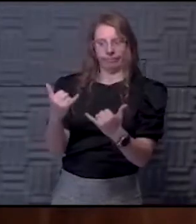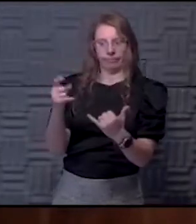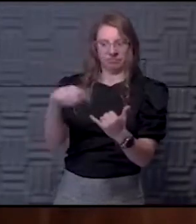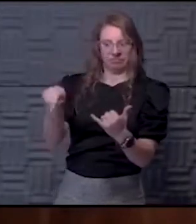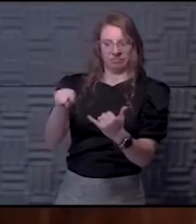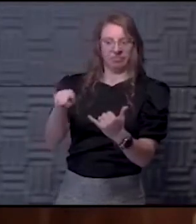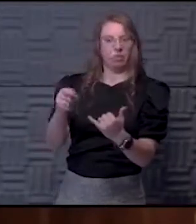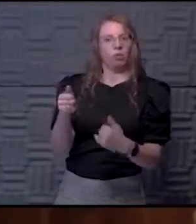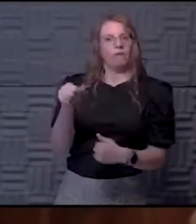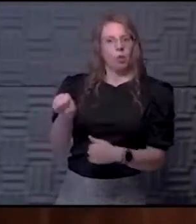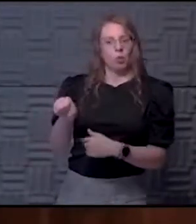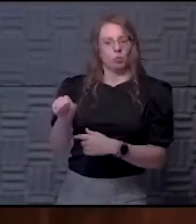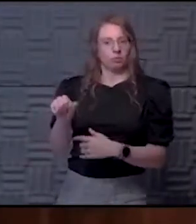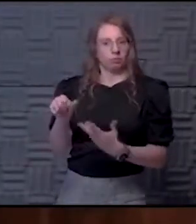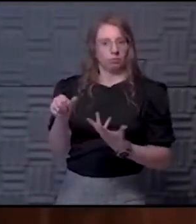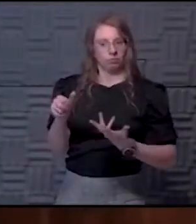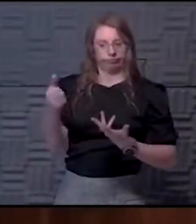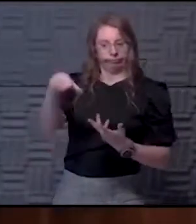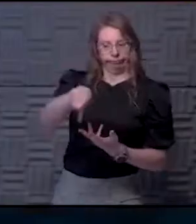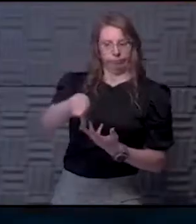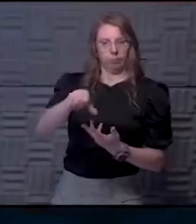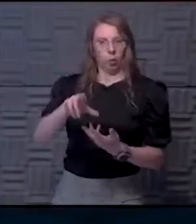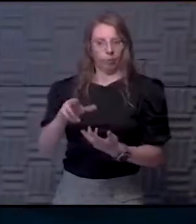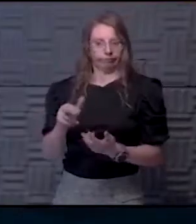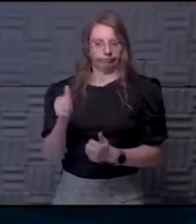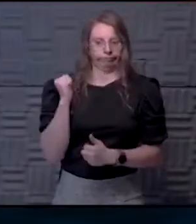circumstances. So how do we do that?